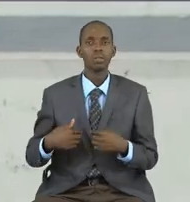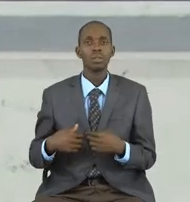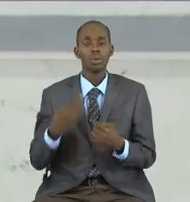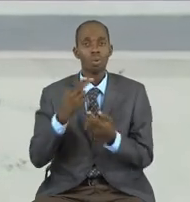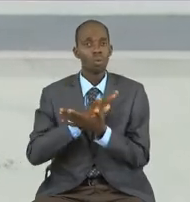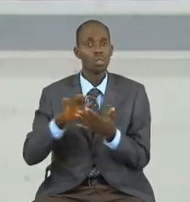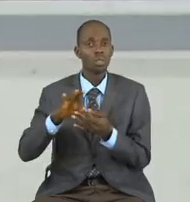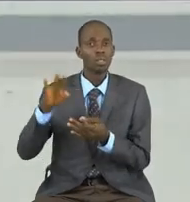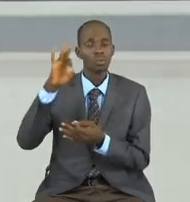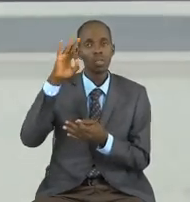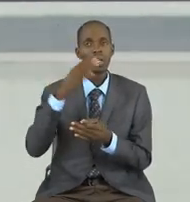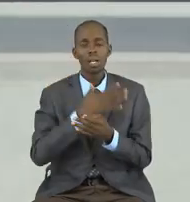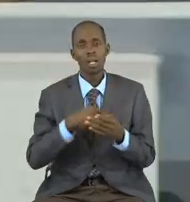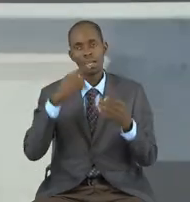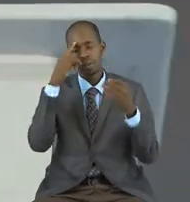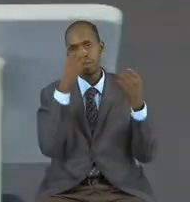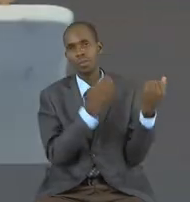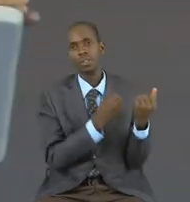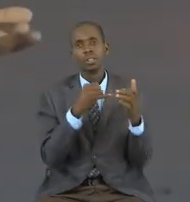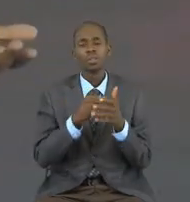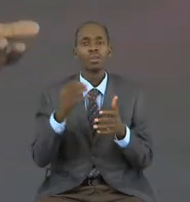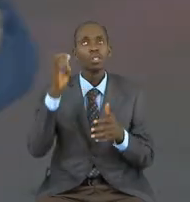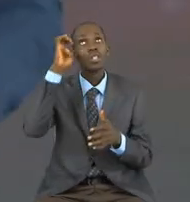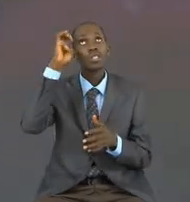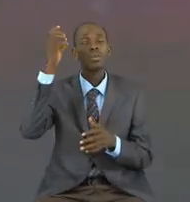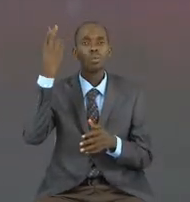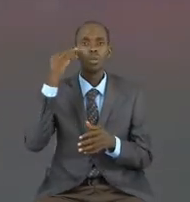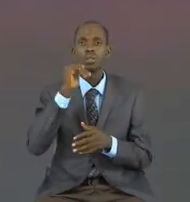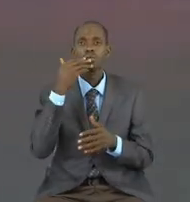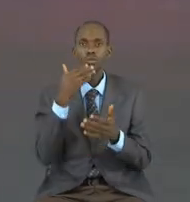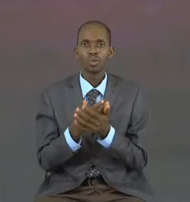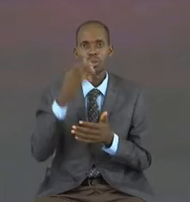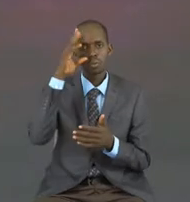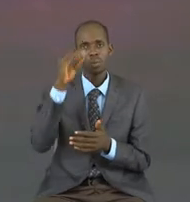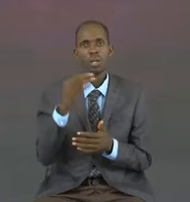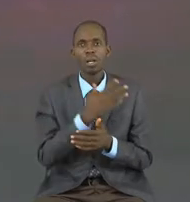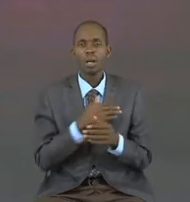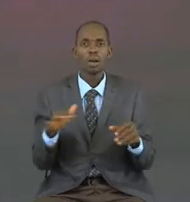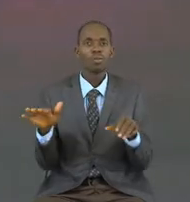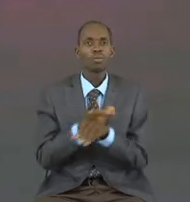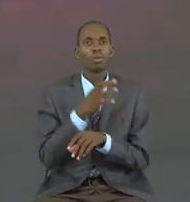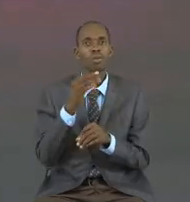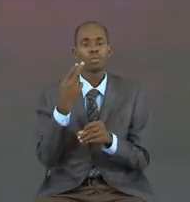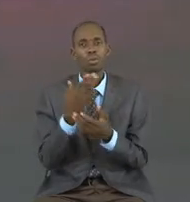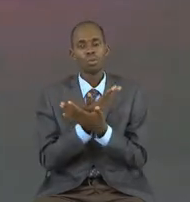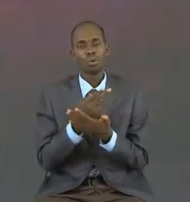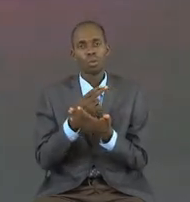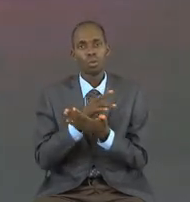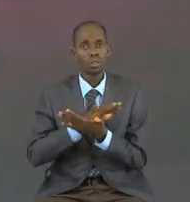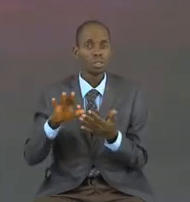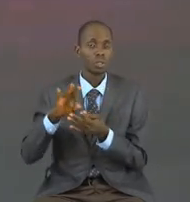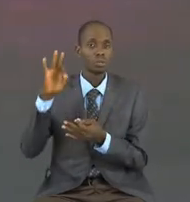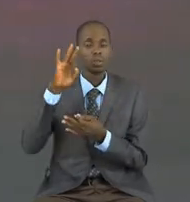Ghost and faith. He was a good man. And full of the Holy Ghost and faith. And